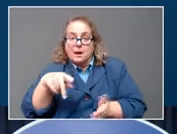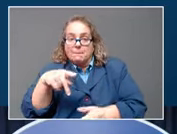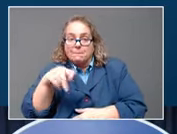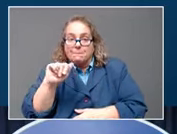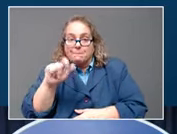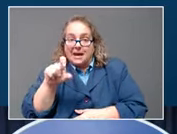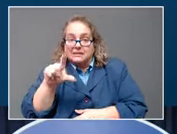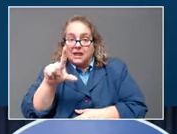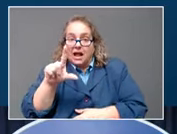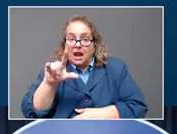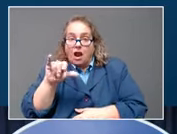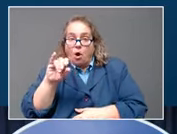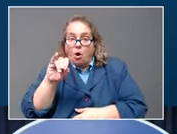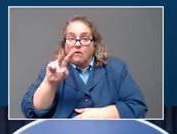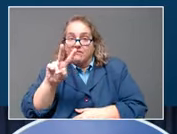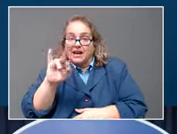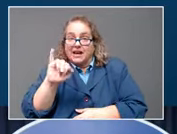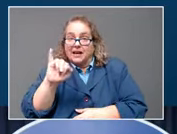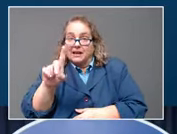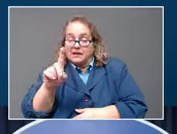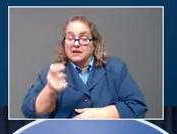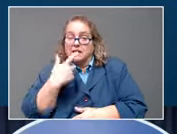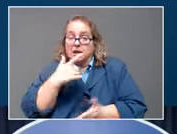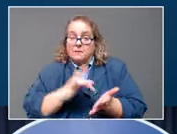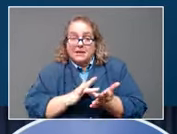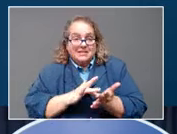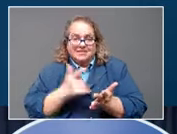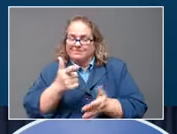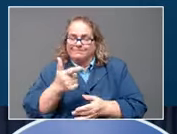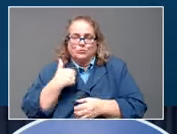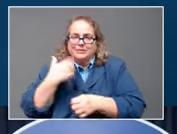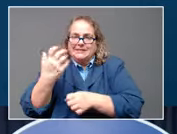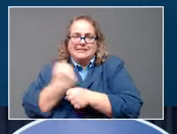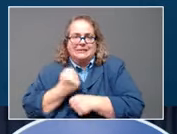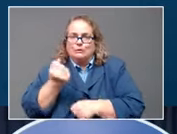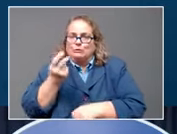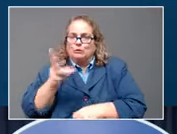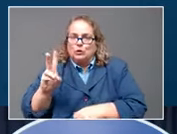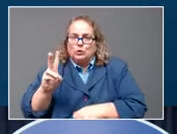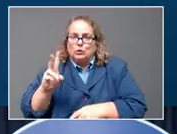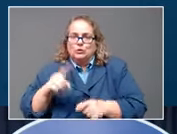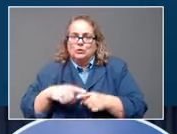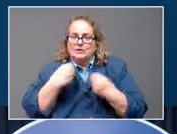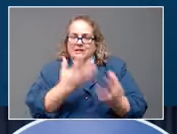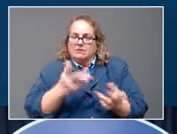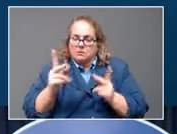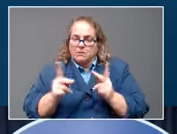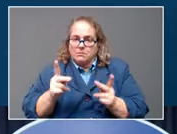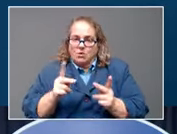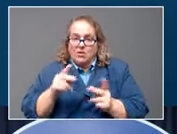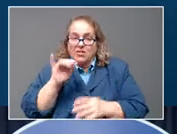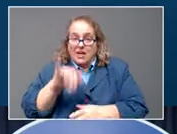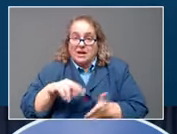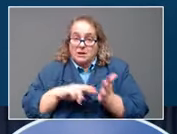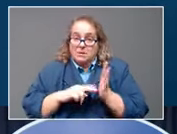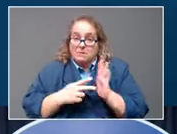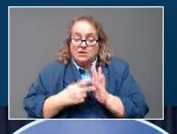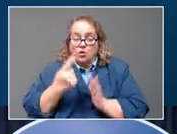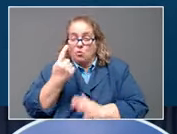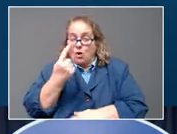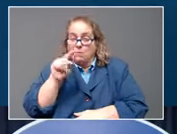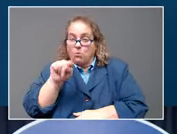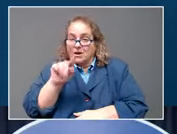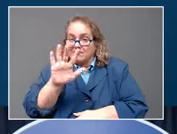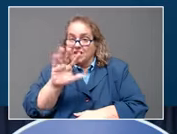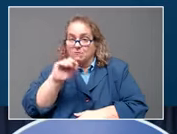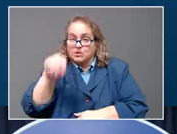had almost identical quantities on a weekly basis of Paxlovid as we did for sotrovimab, which means that about 1.5% of all of the